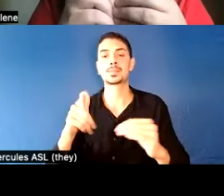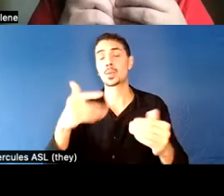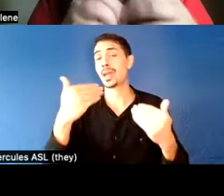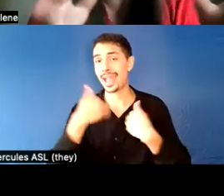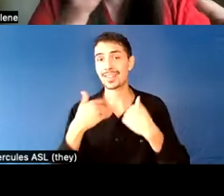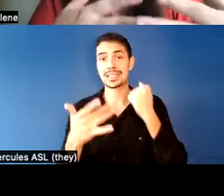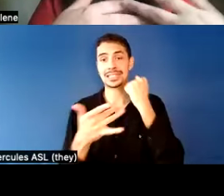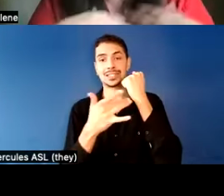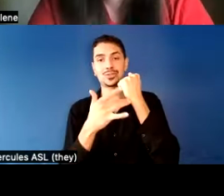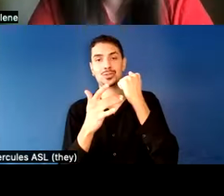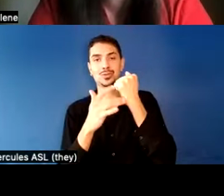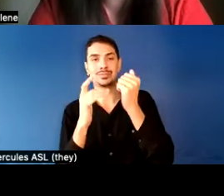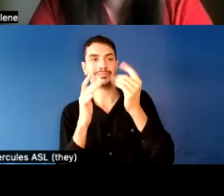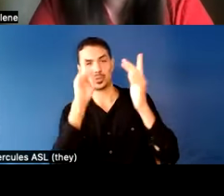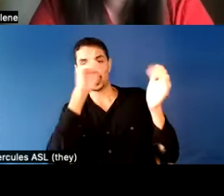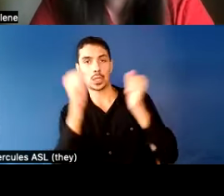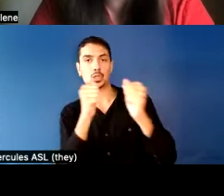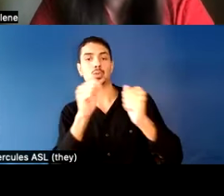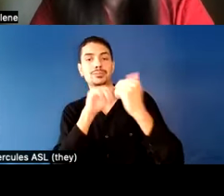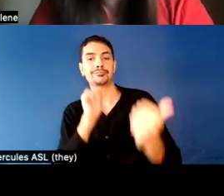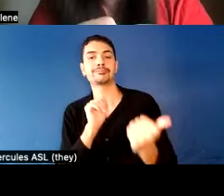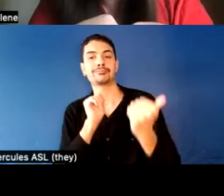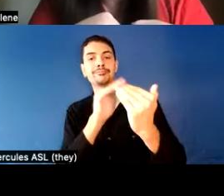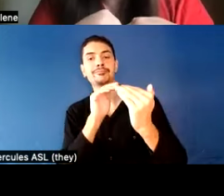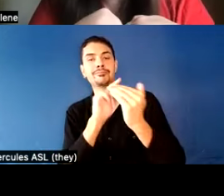creating change without that sort of SART-esque meeting?